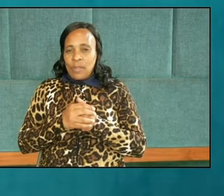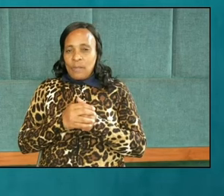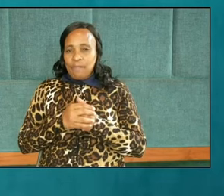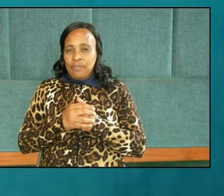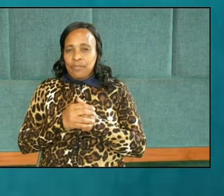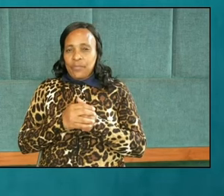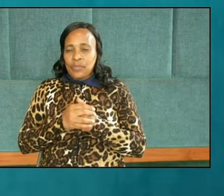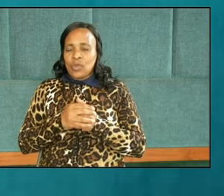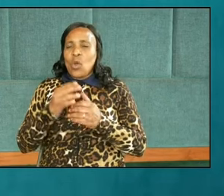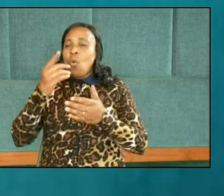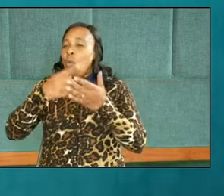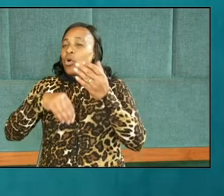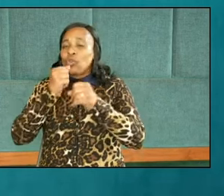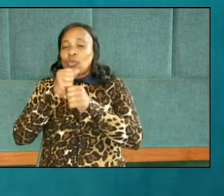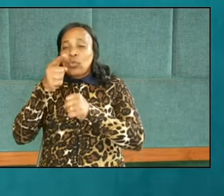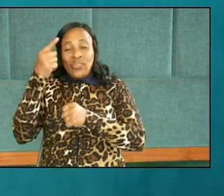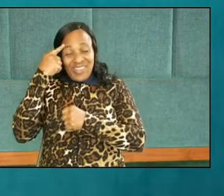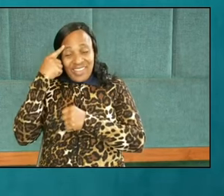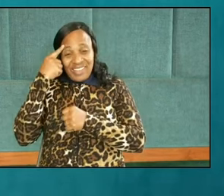for the what do you think section,